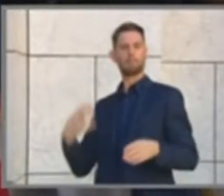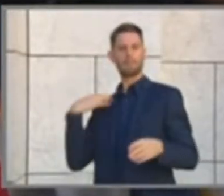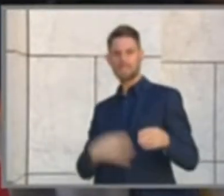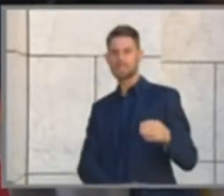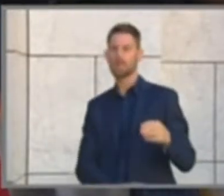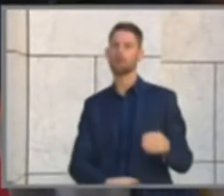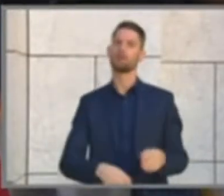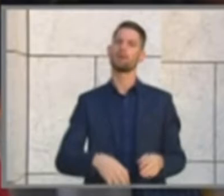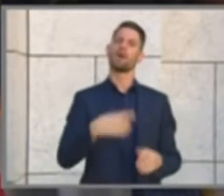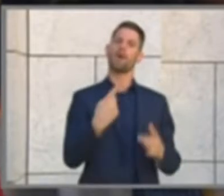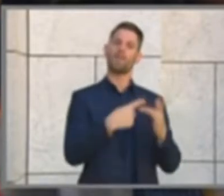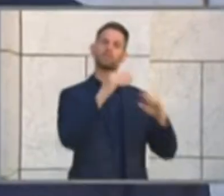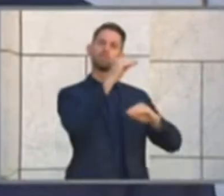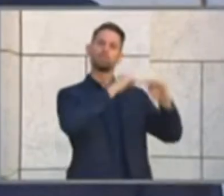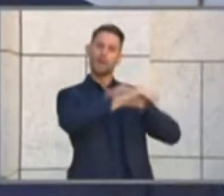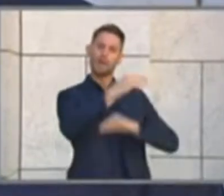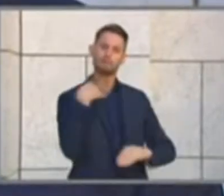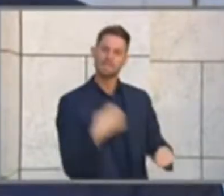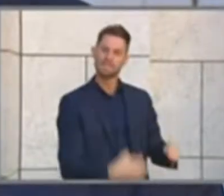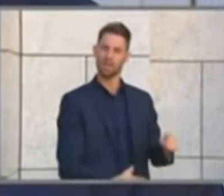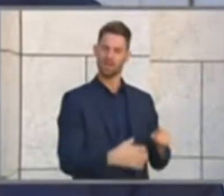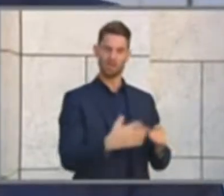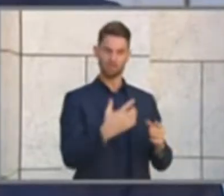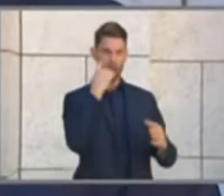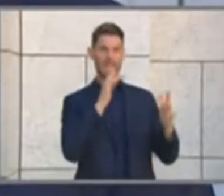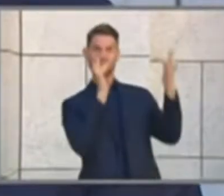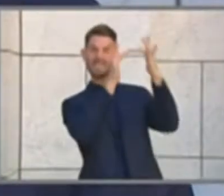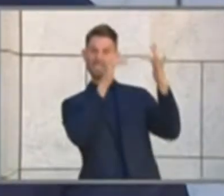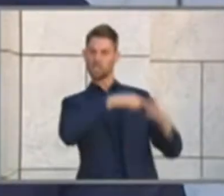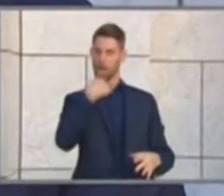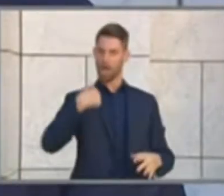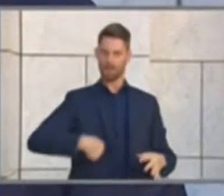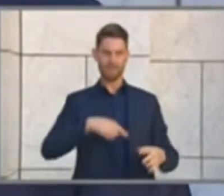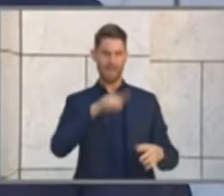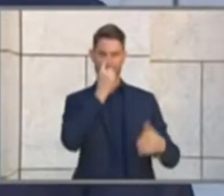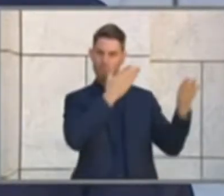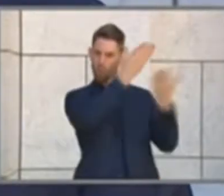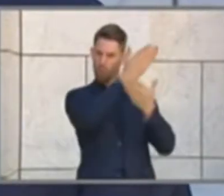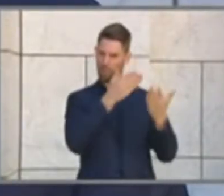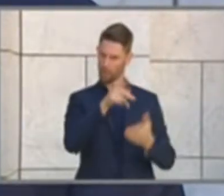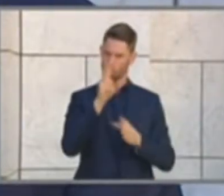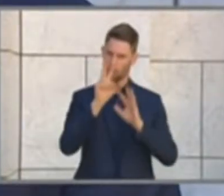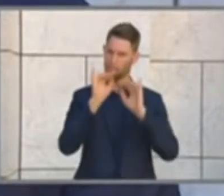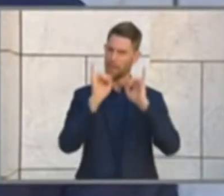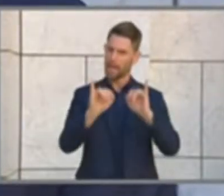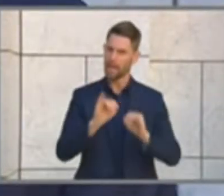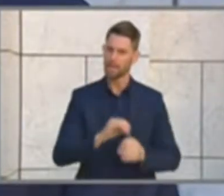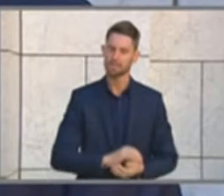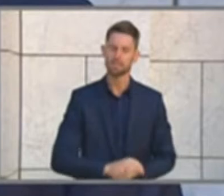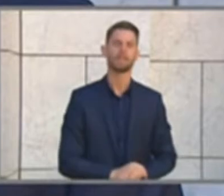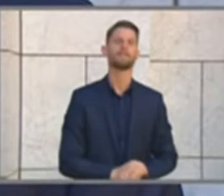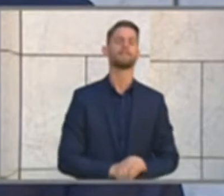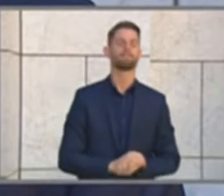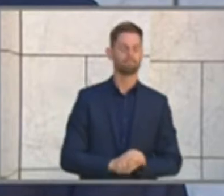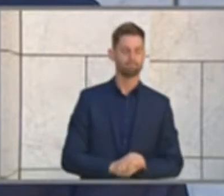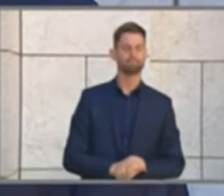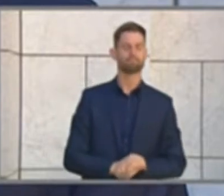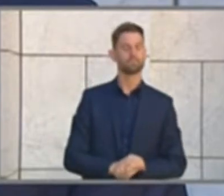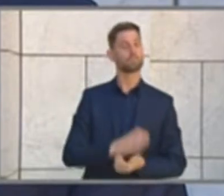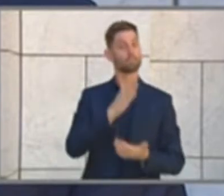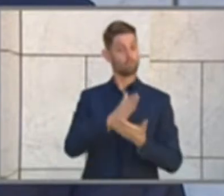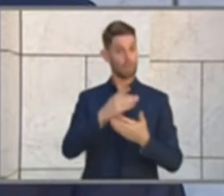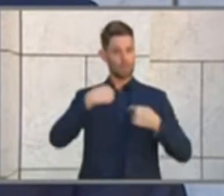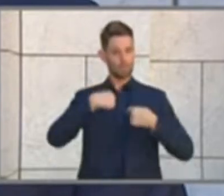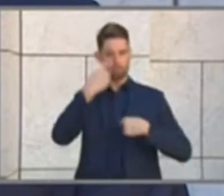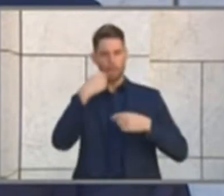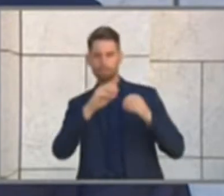counterpart? Well, this is obviously a difficult time as we deal with one particular set of